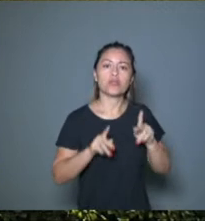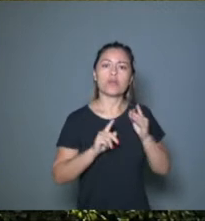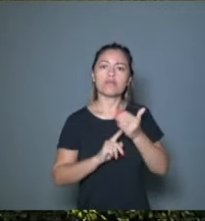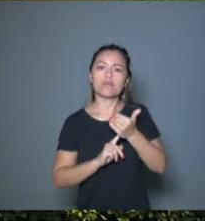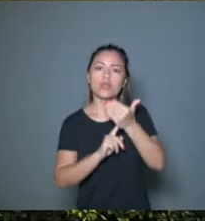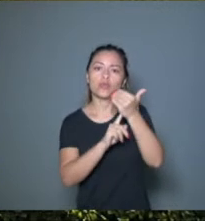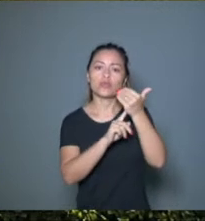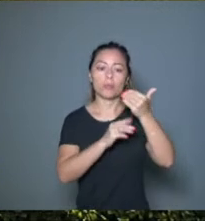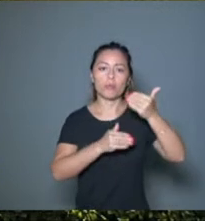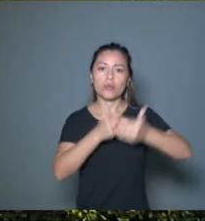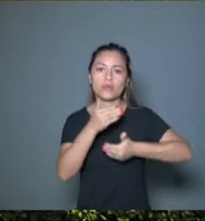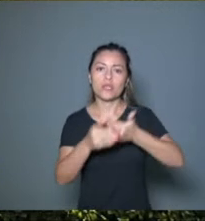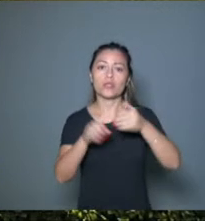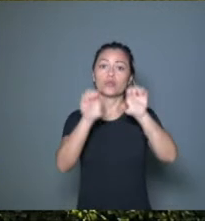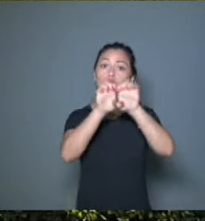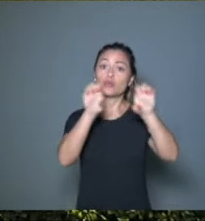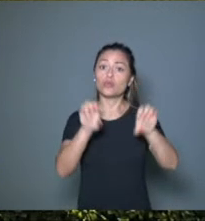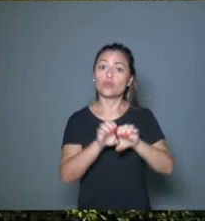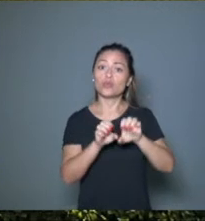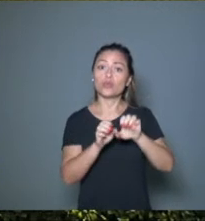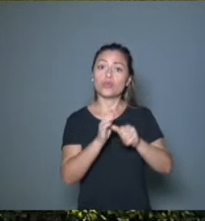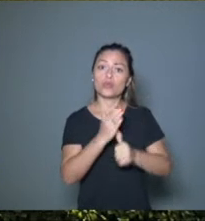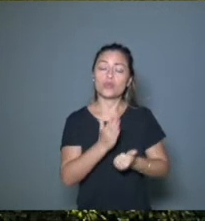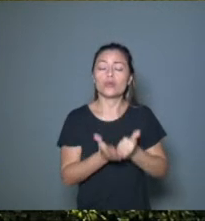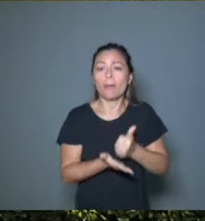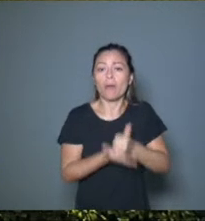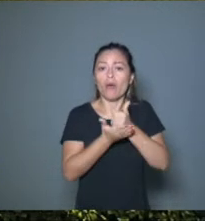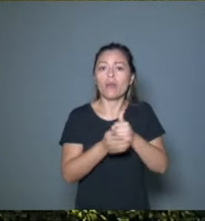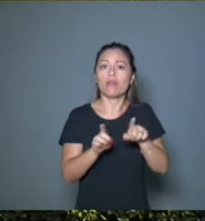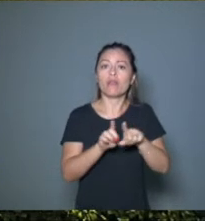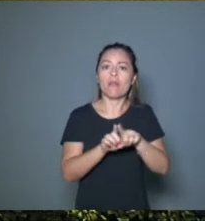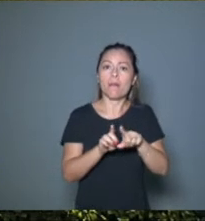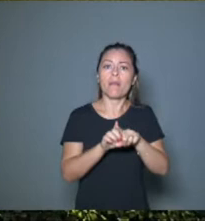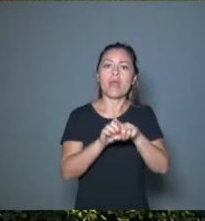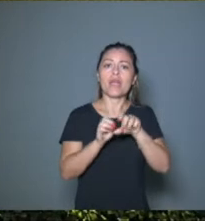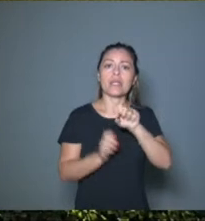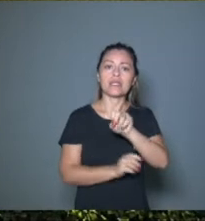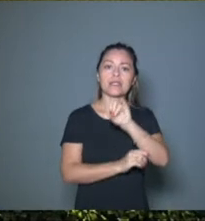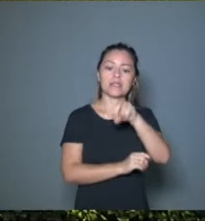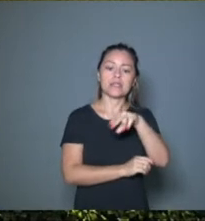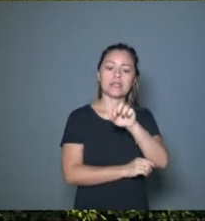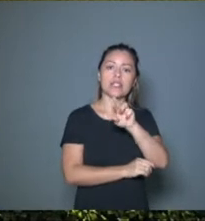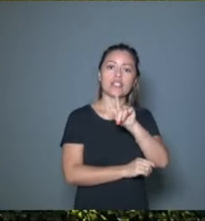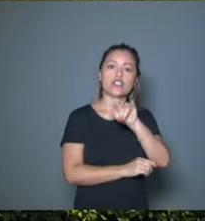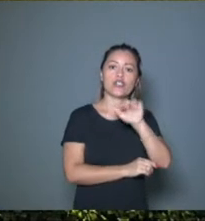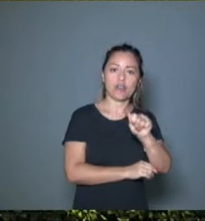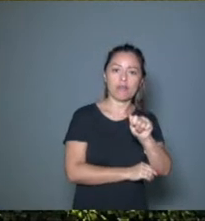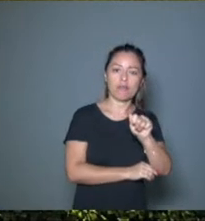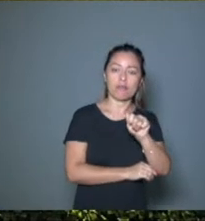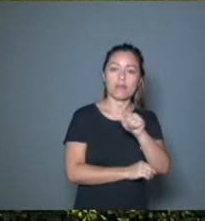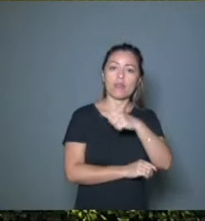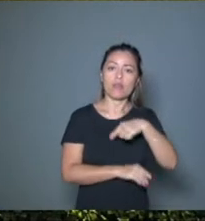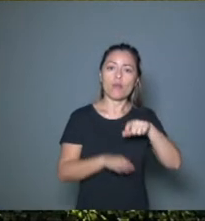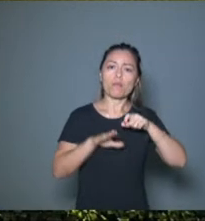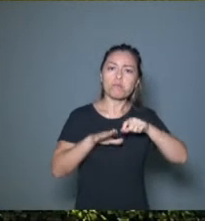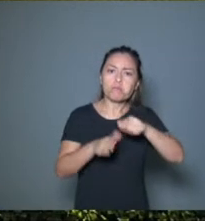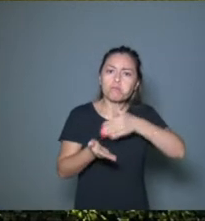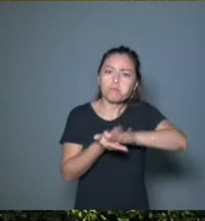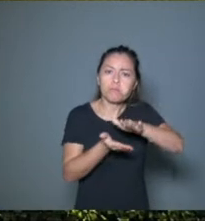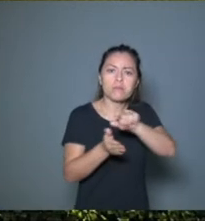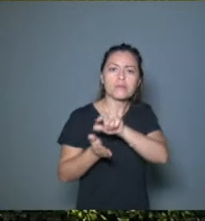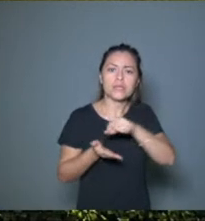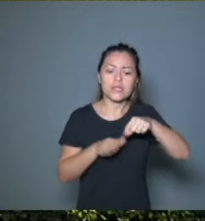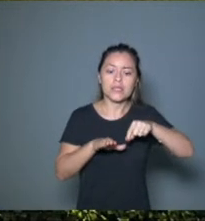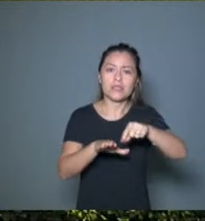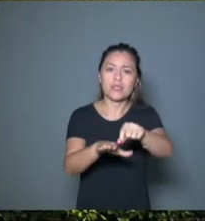people, processes, technology, and the support structure, and the synergy we can generate. Seed production,